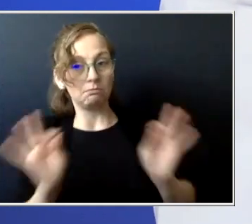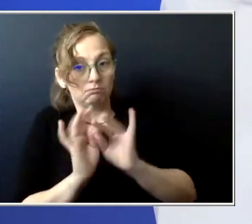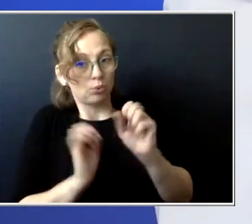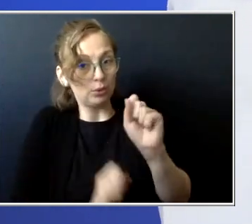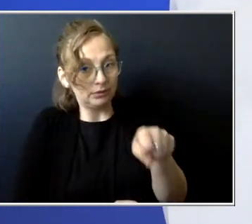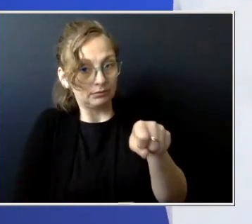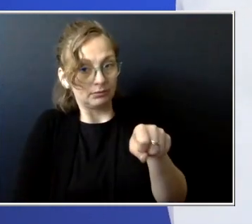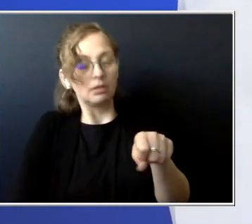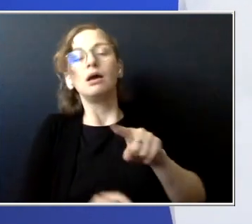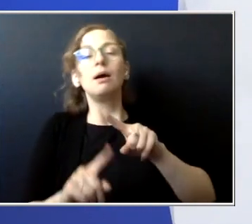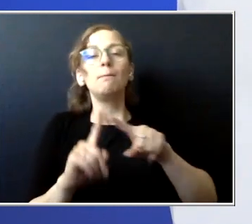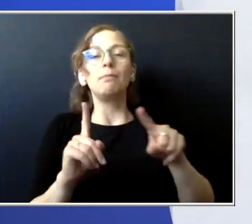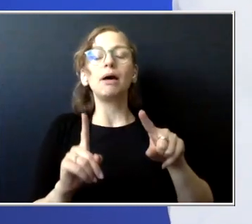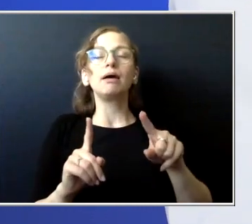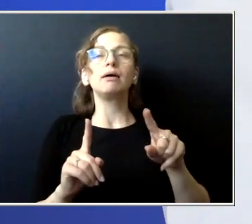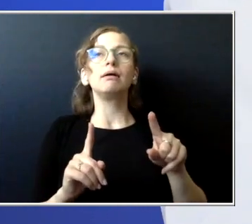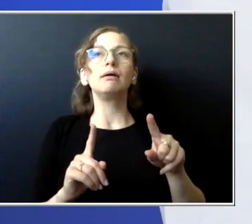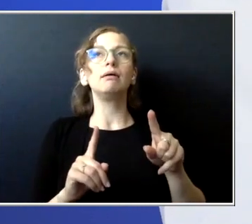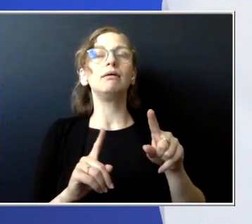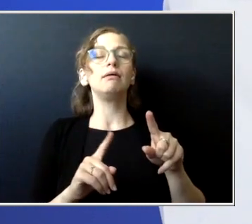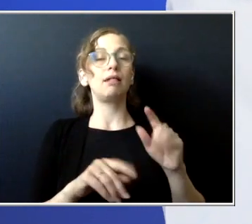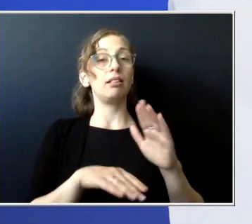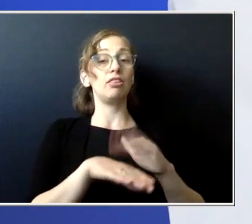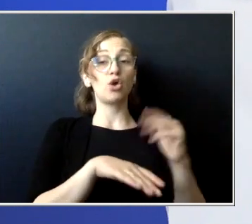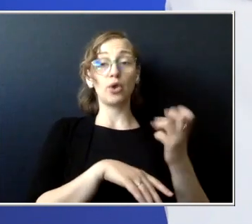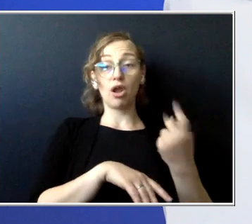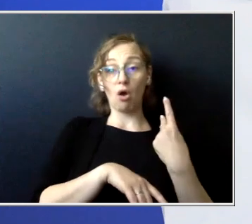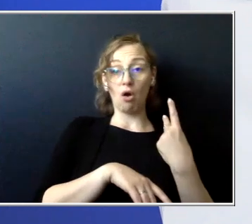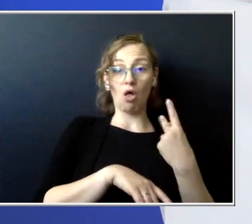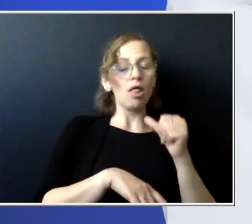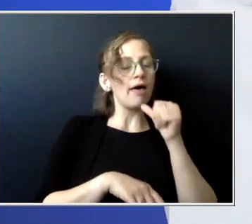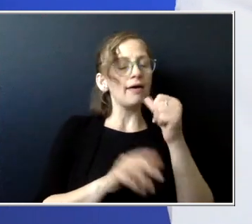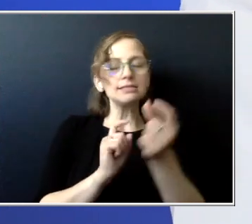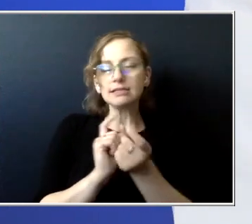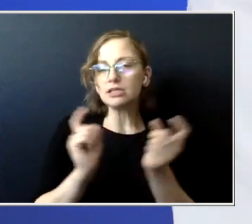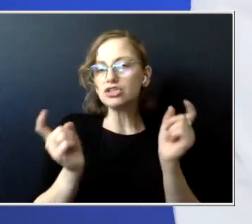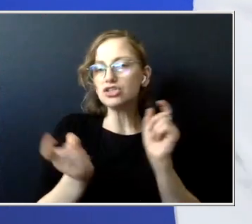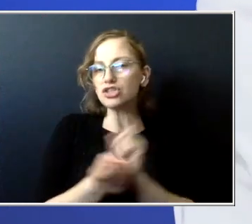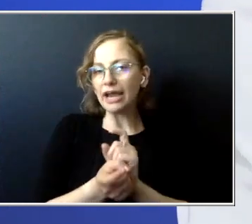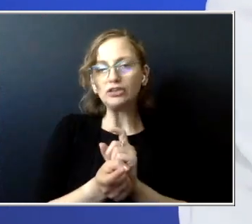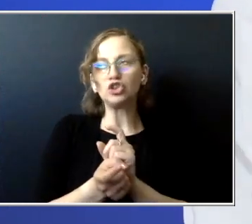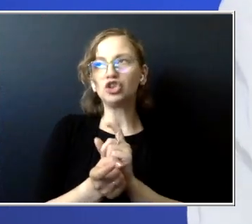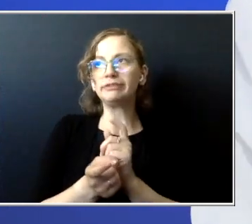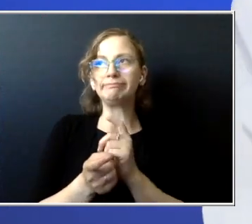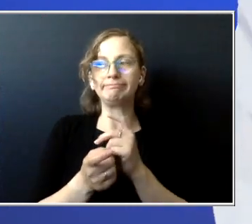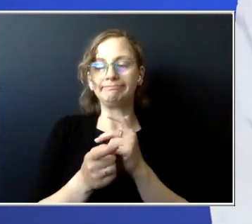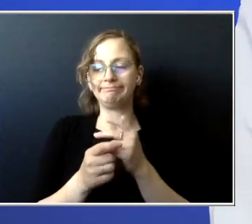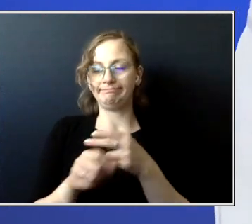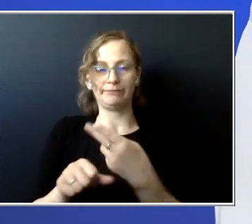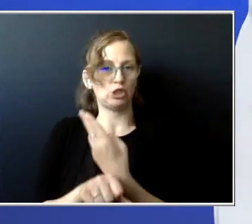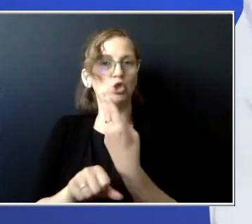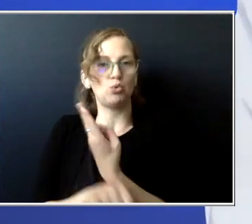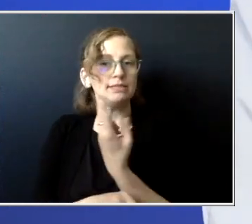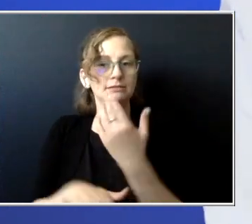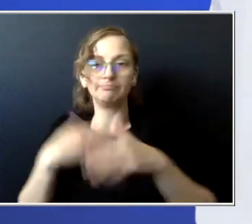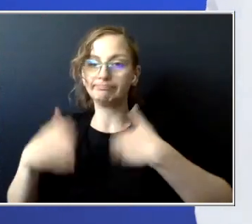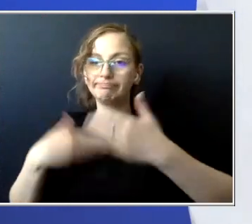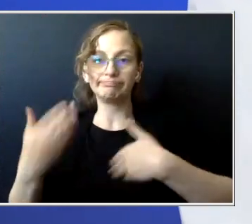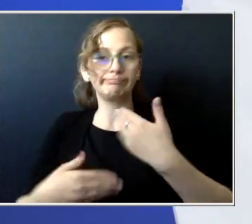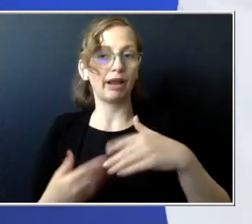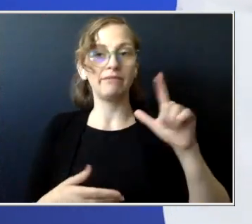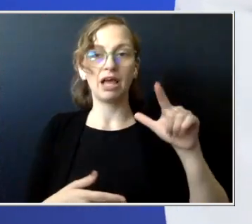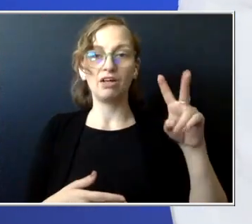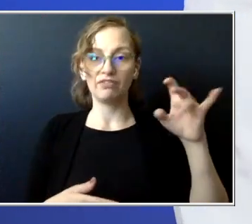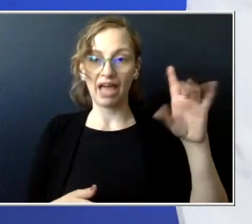not really changed the practice because there's no recommendation to not utilize the pump, or there's